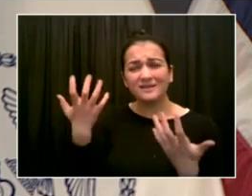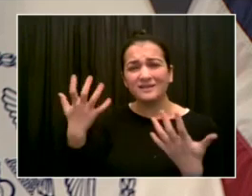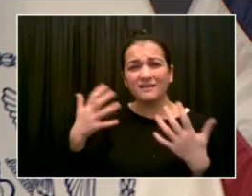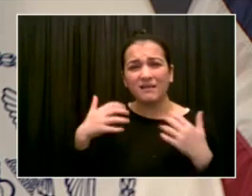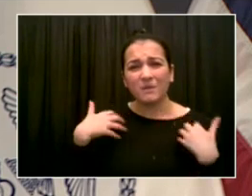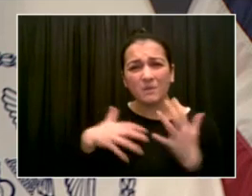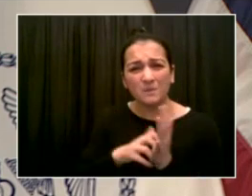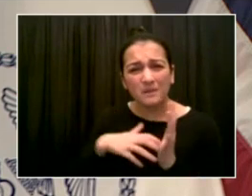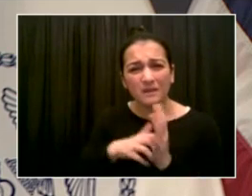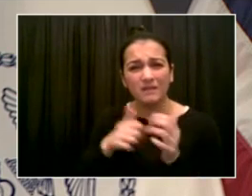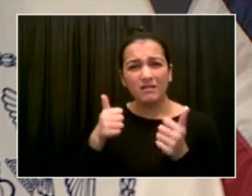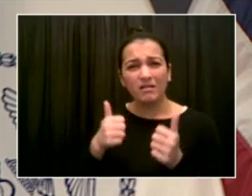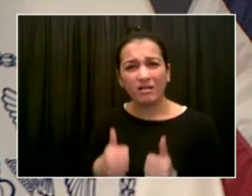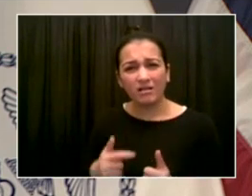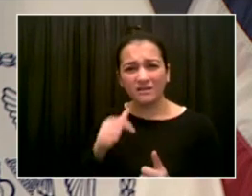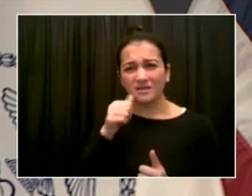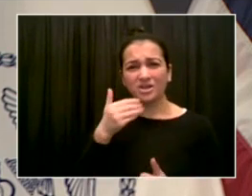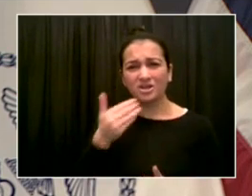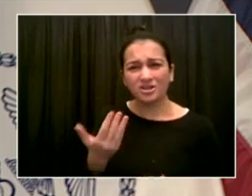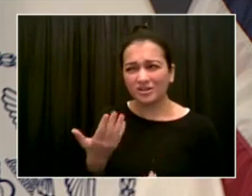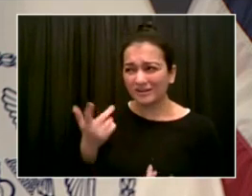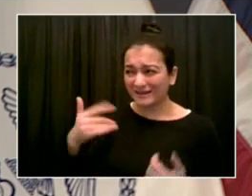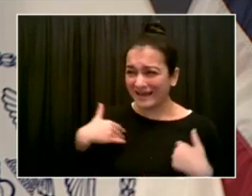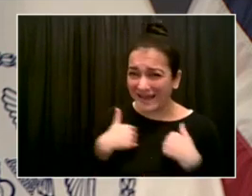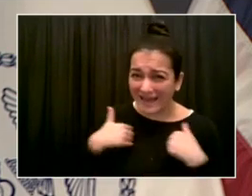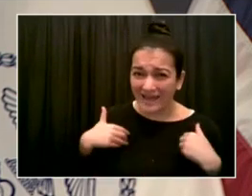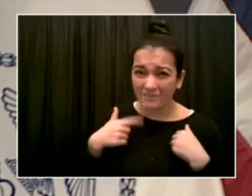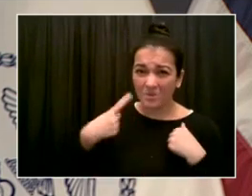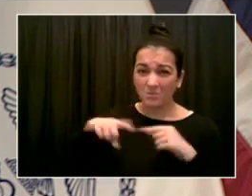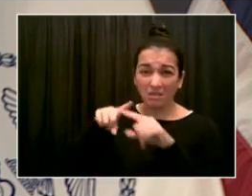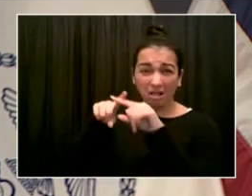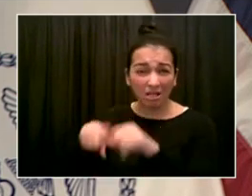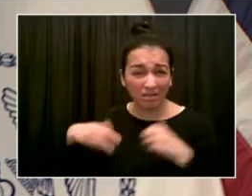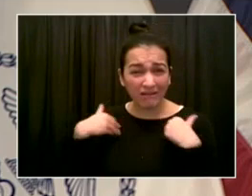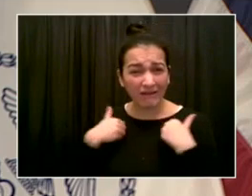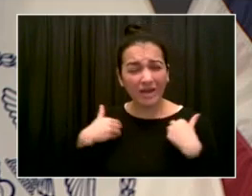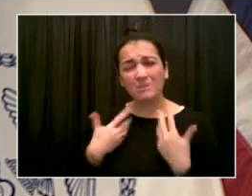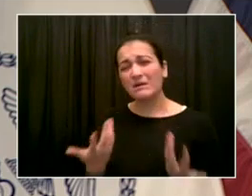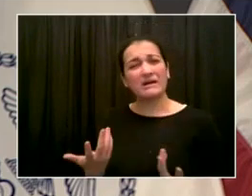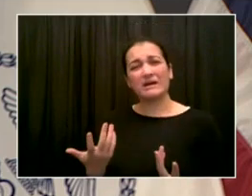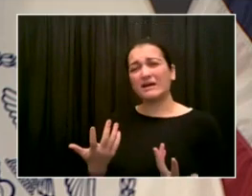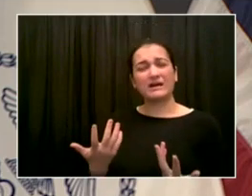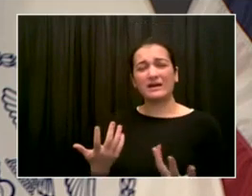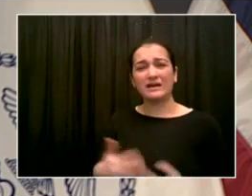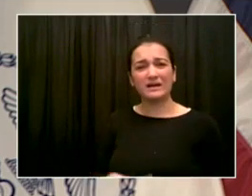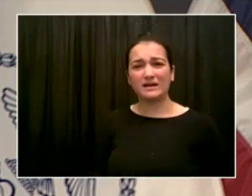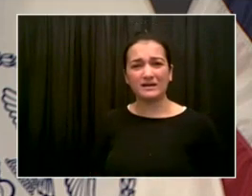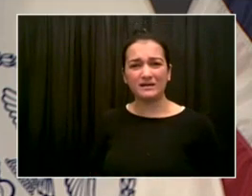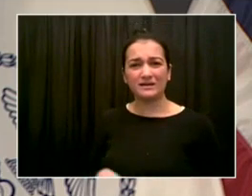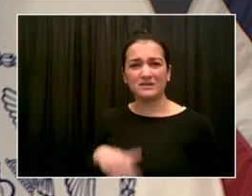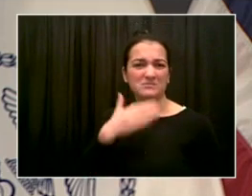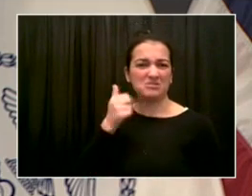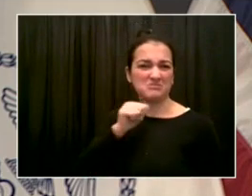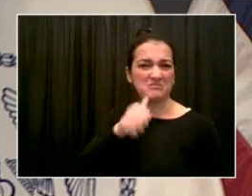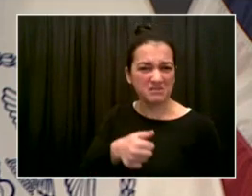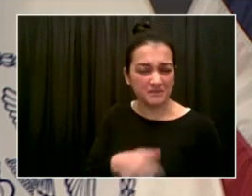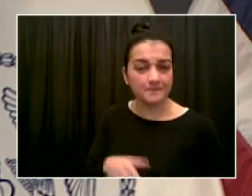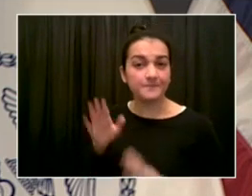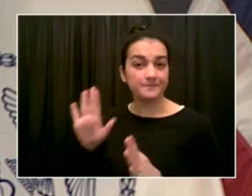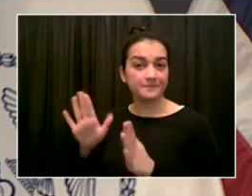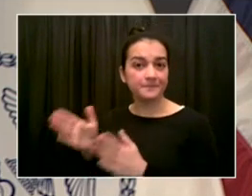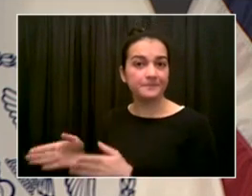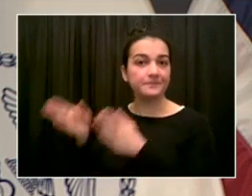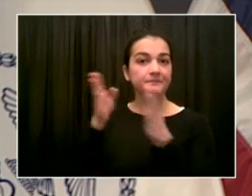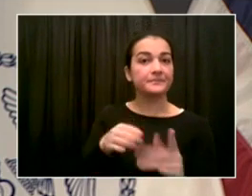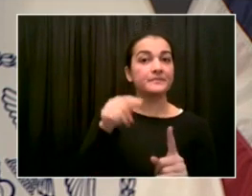something for tourists, for folks coming to have a special experience. Obviously, a very different thing than allowing cars the other way.